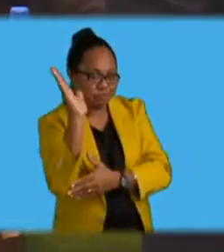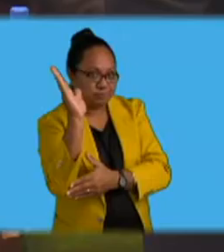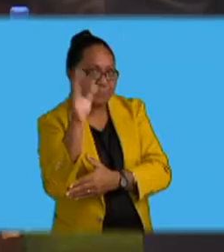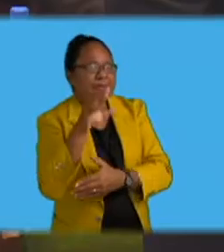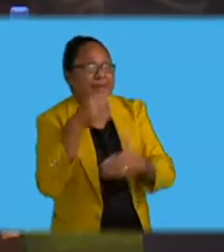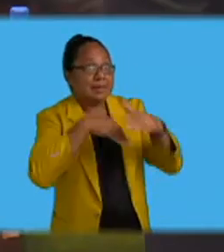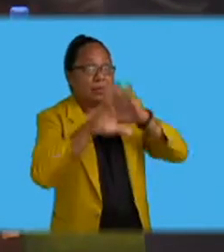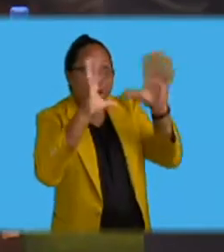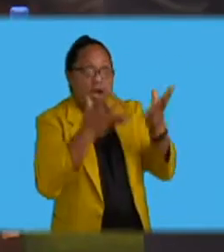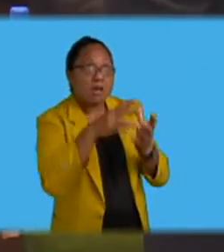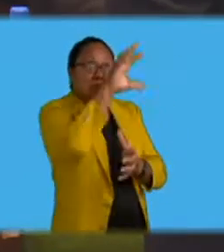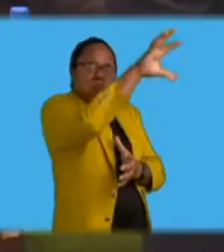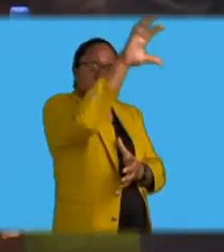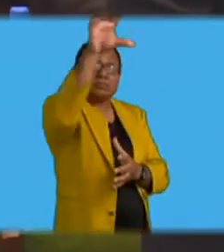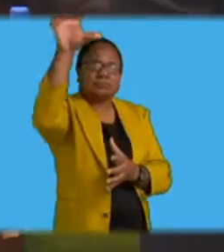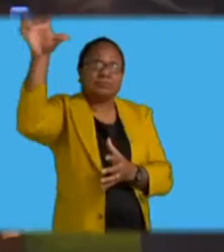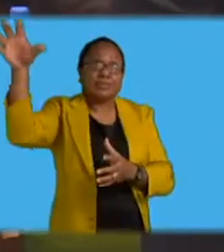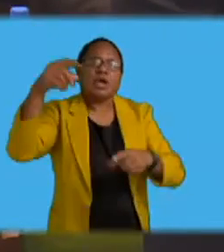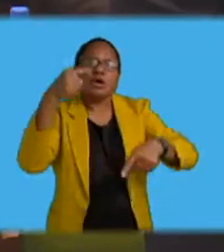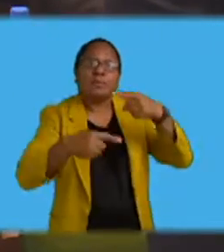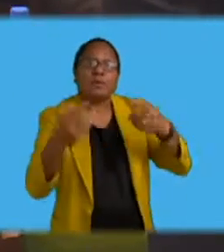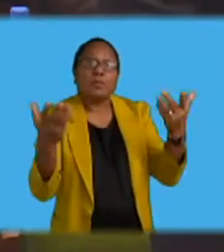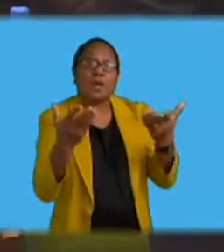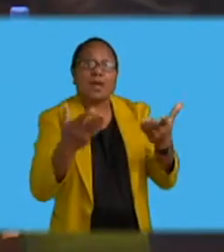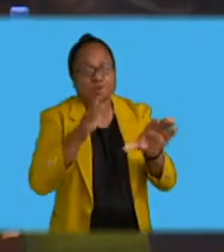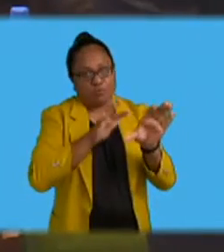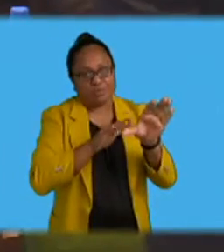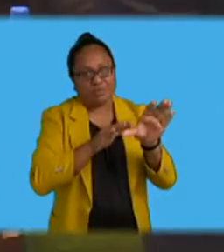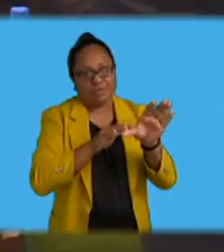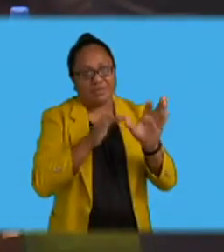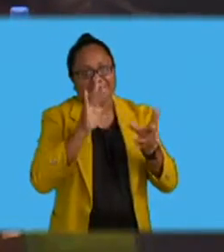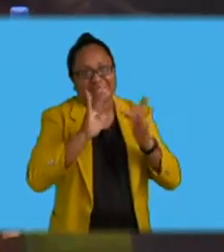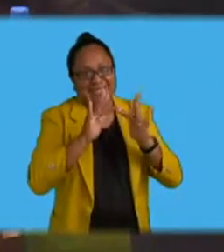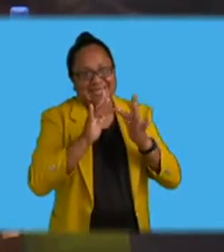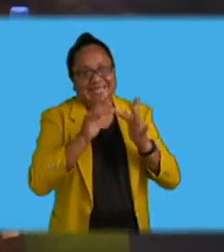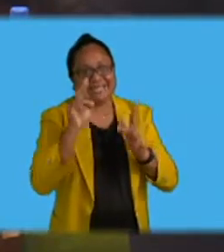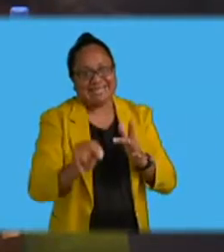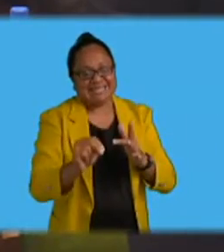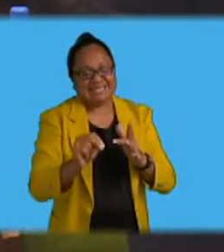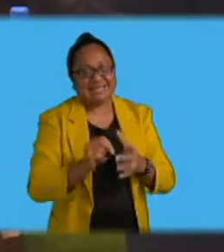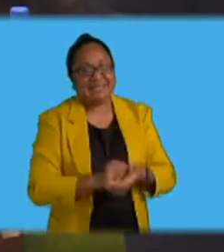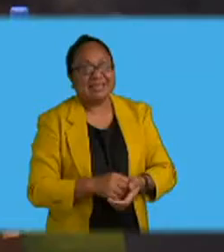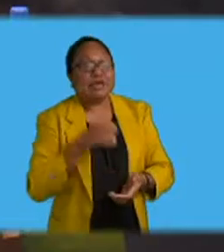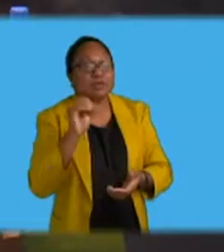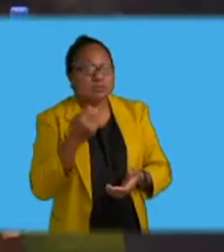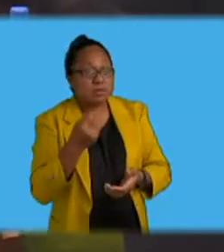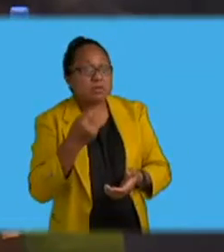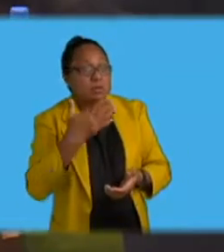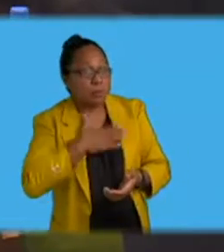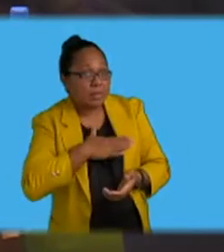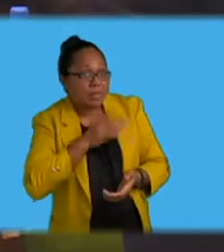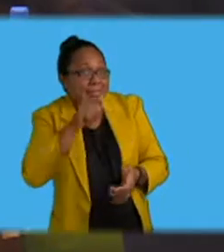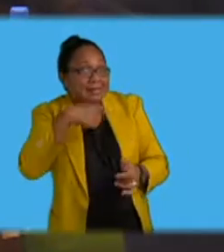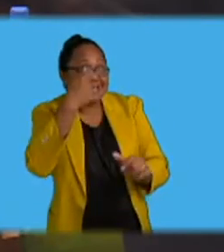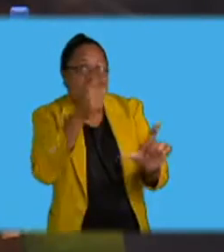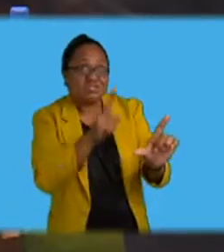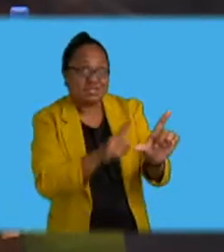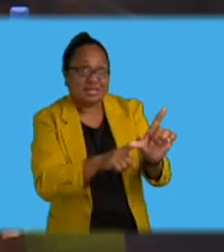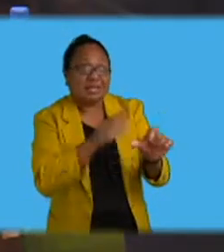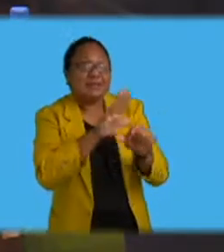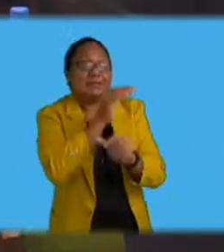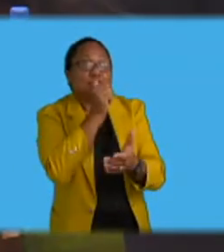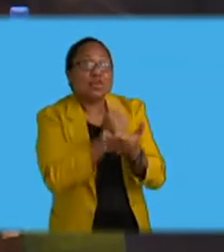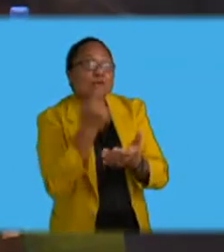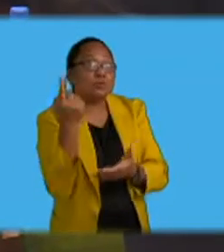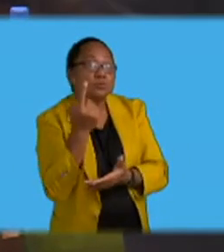the world, Madam Speaker, it is done online, so we adopted that medium, but we would want to, next year, ensure that those